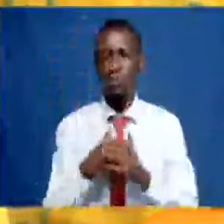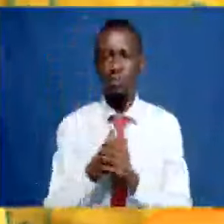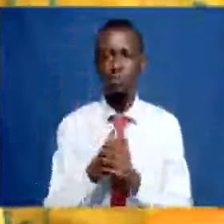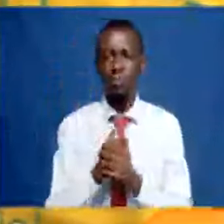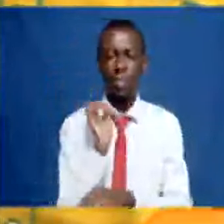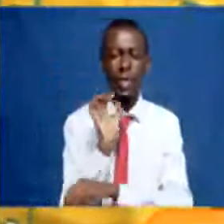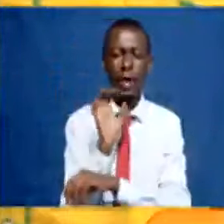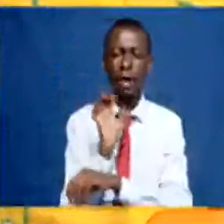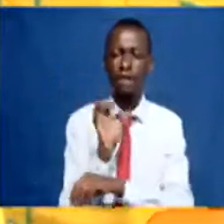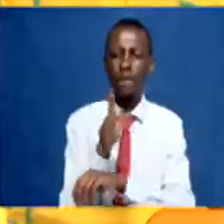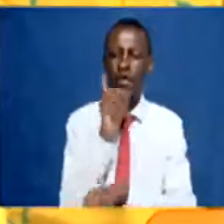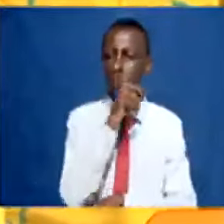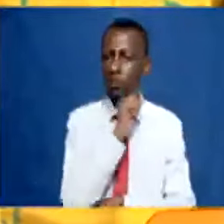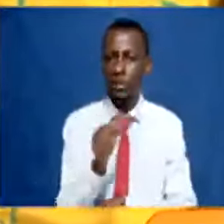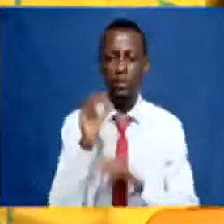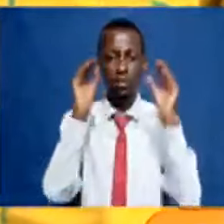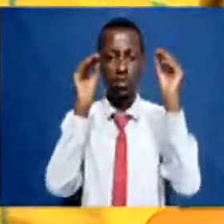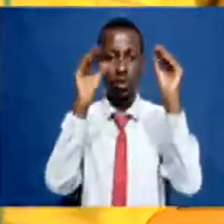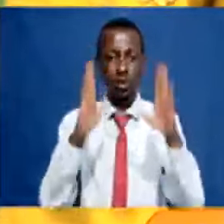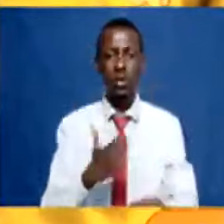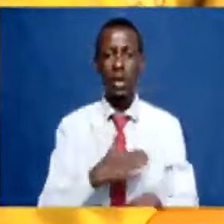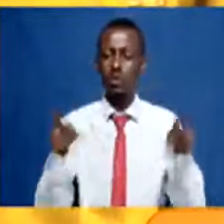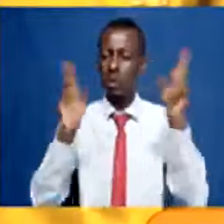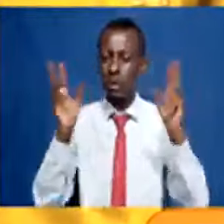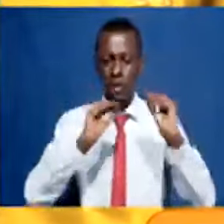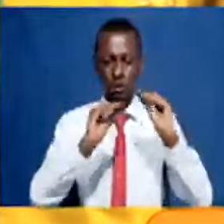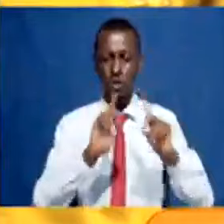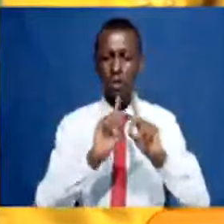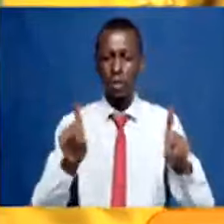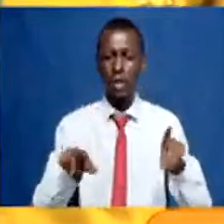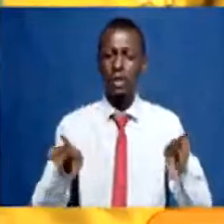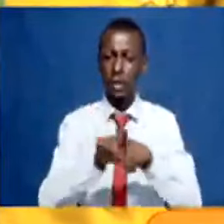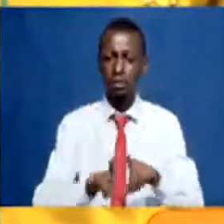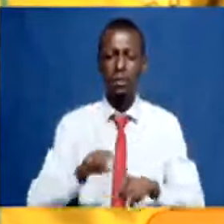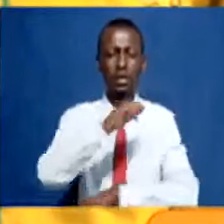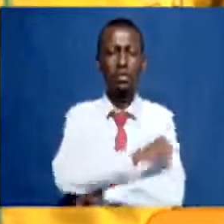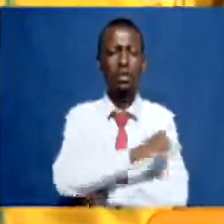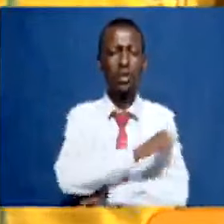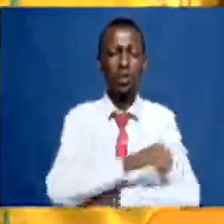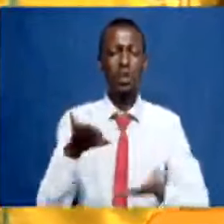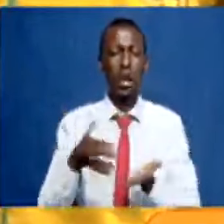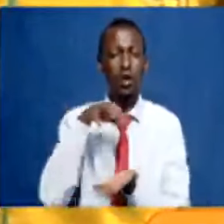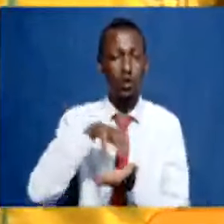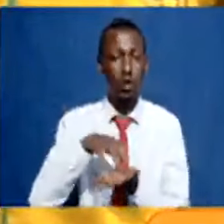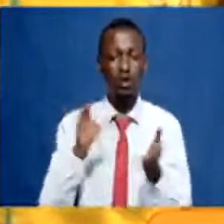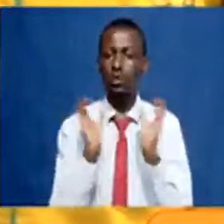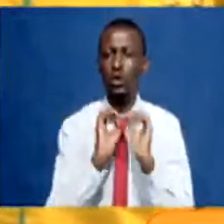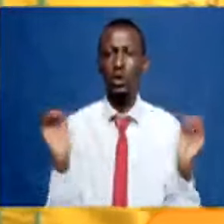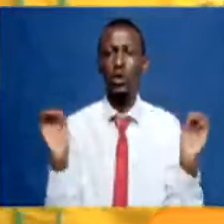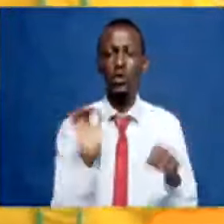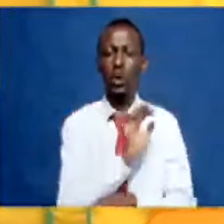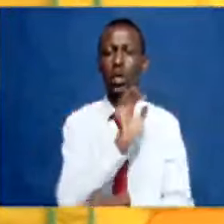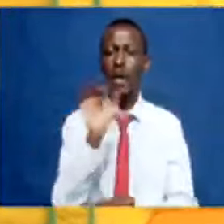strongly that our teachers are ready and willing to teach, but not at Mogusii at the current status. So we are asking the